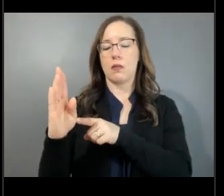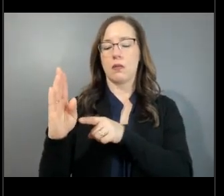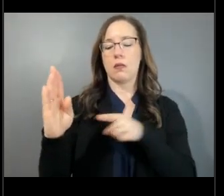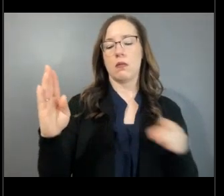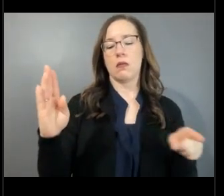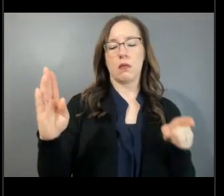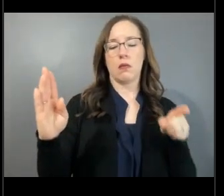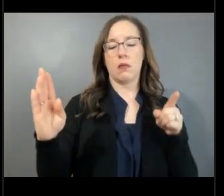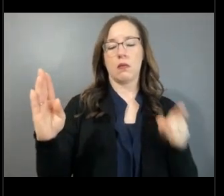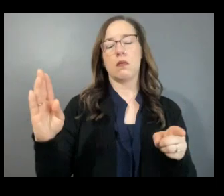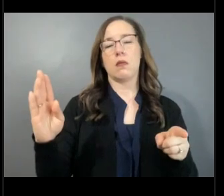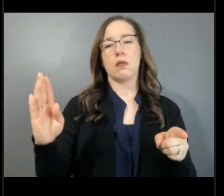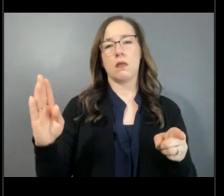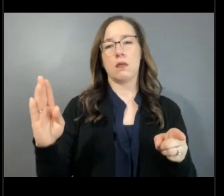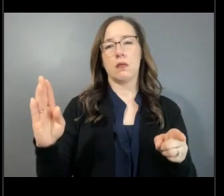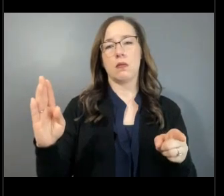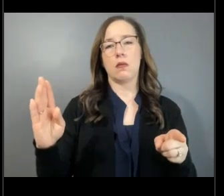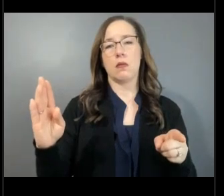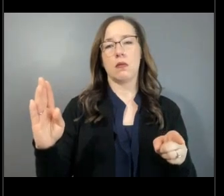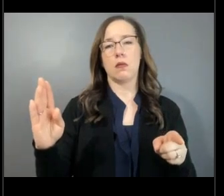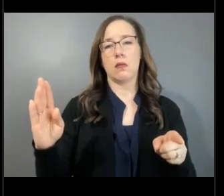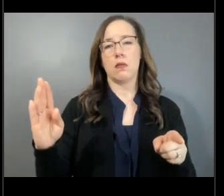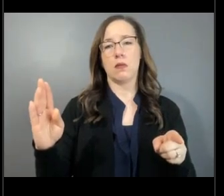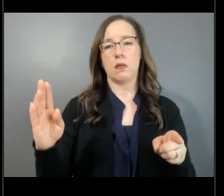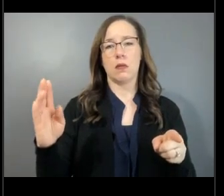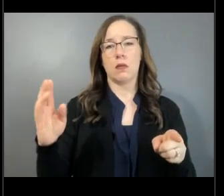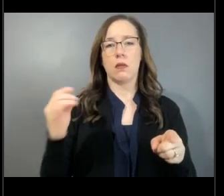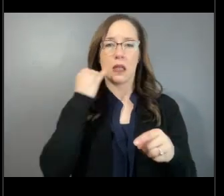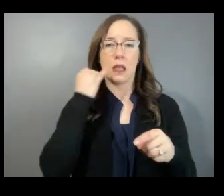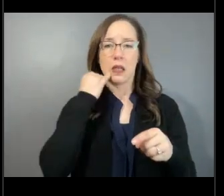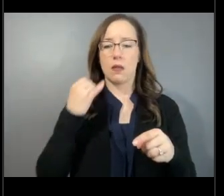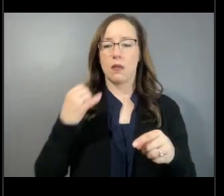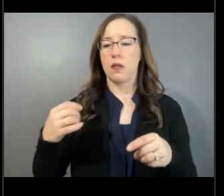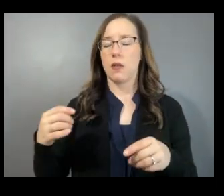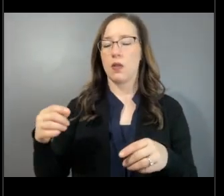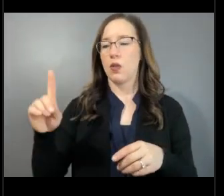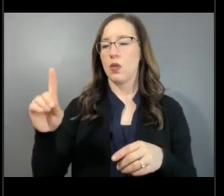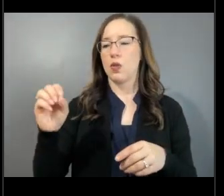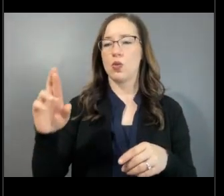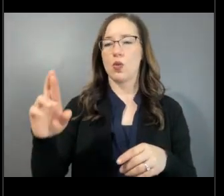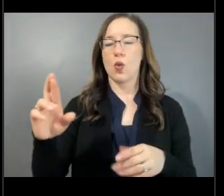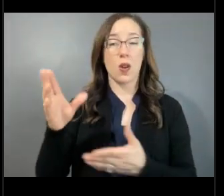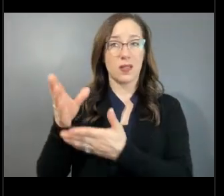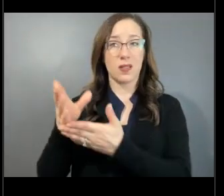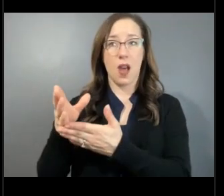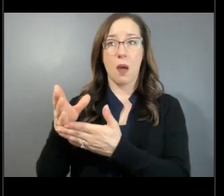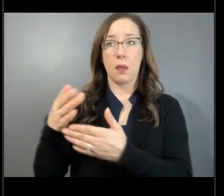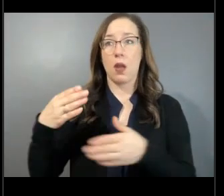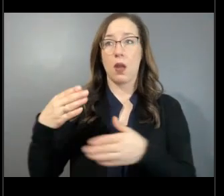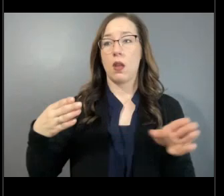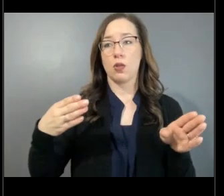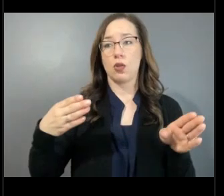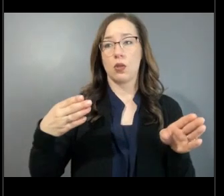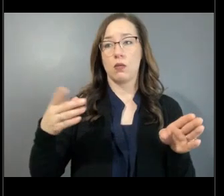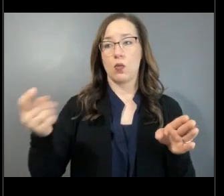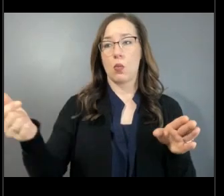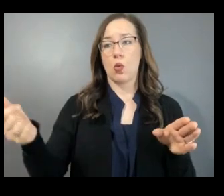stop is removed, it should be for the entire door opening.